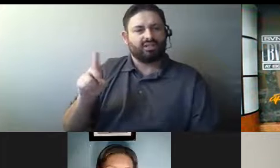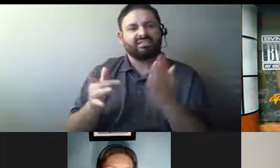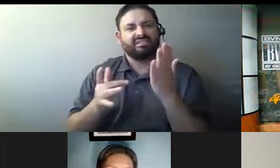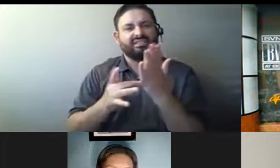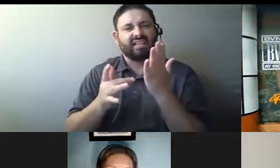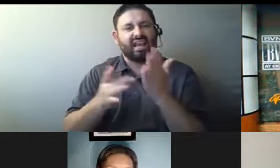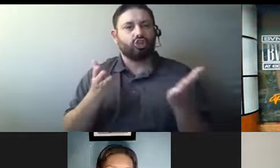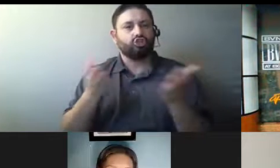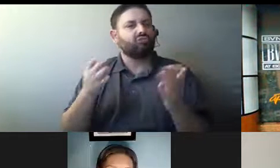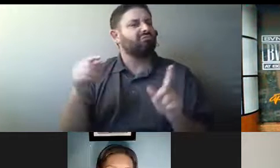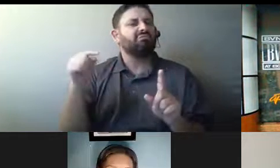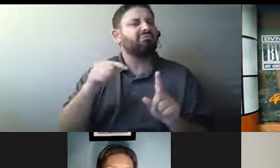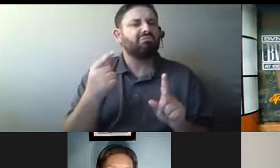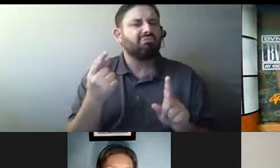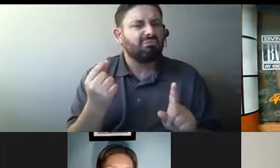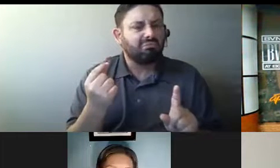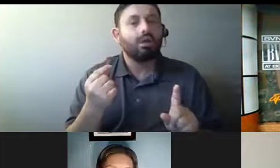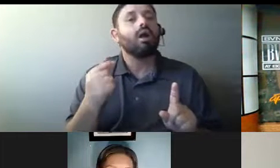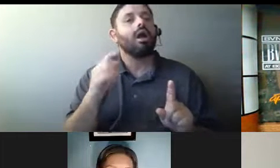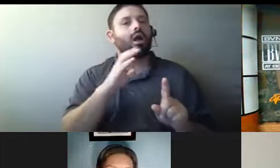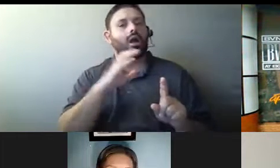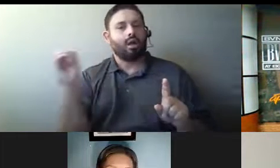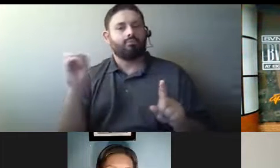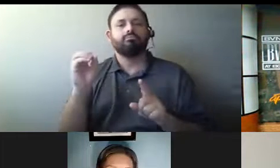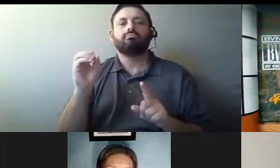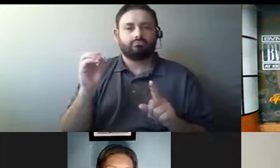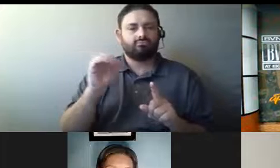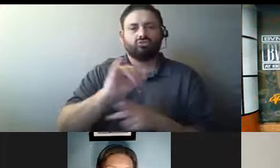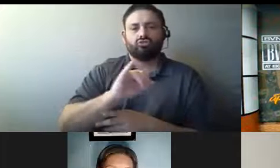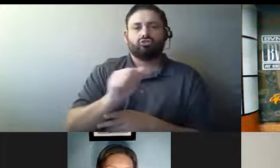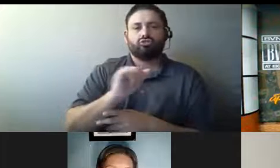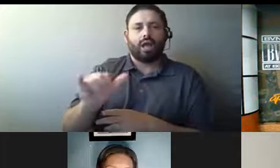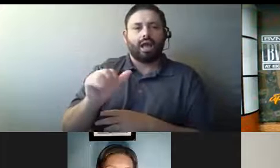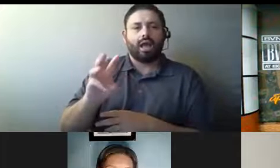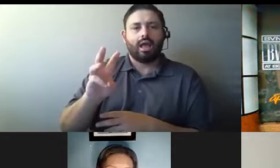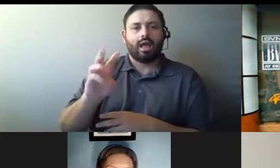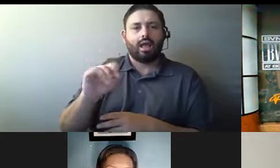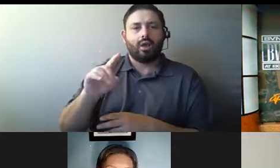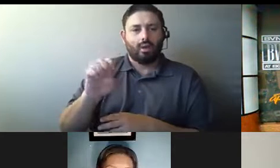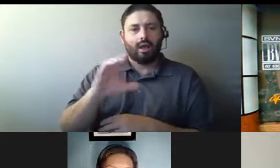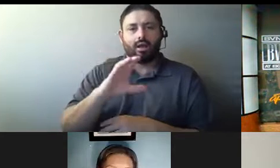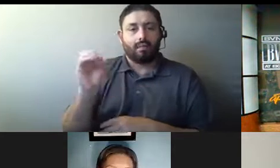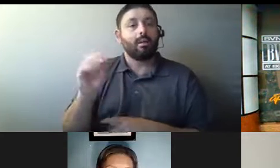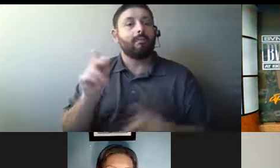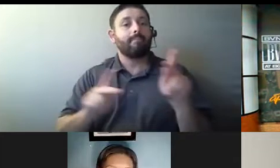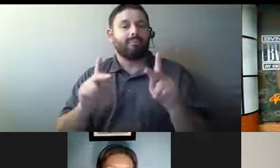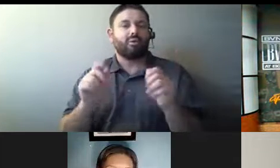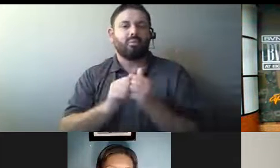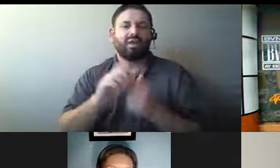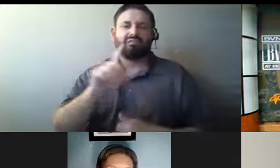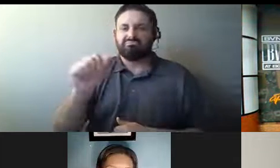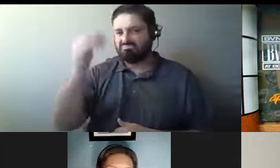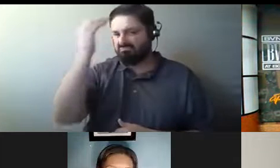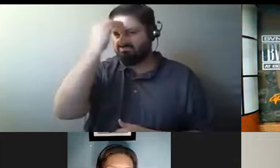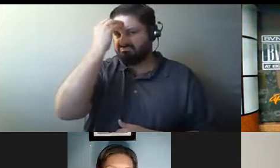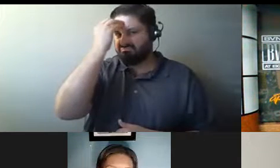Technical Services is a company that's a JWAD company. I think the people with disabilities will know about